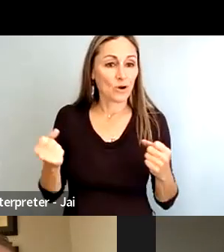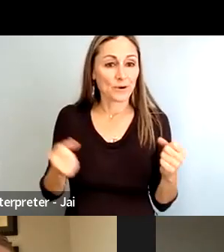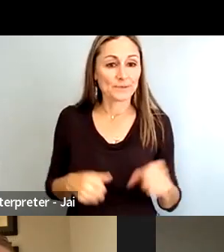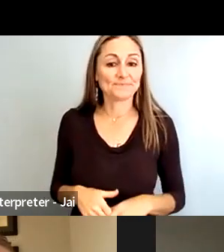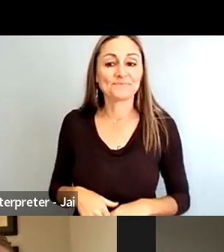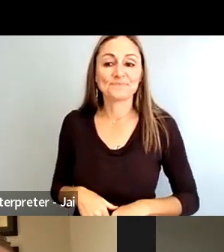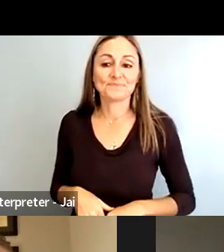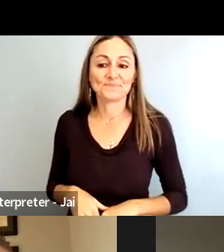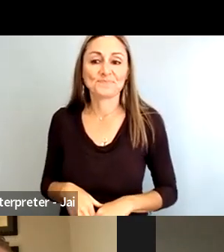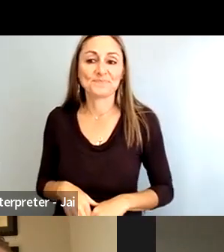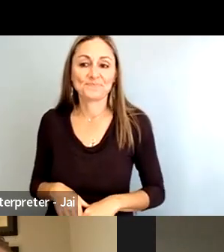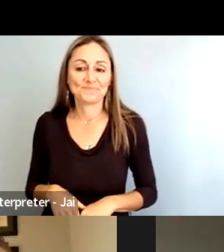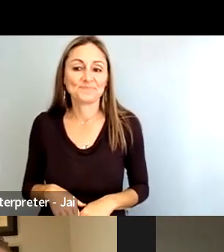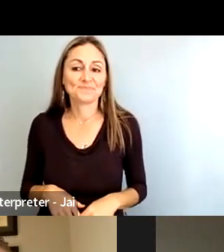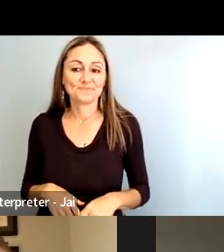Awesome. Awesome.